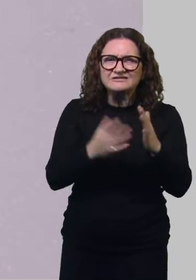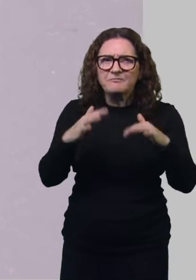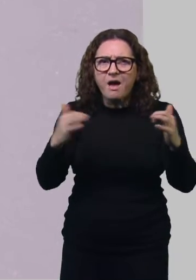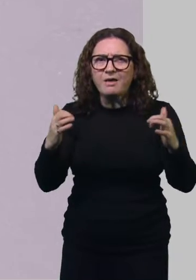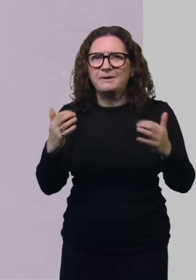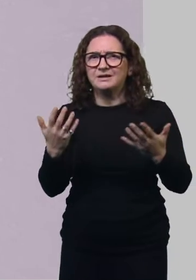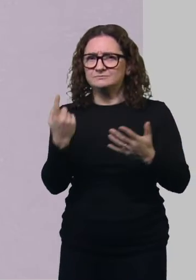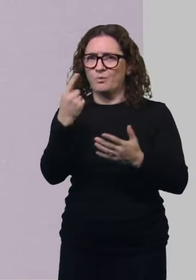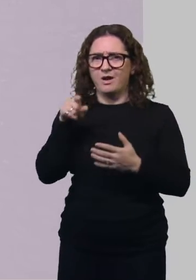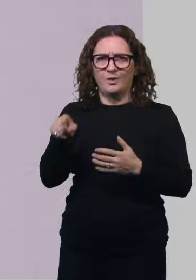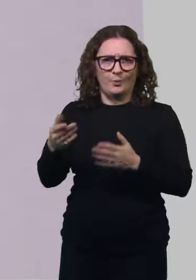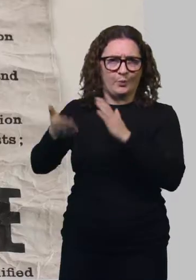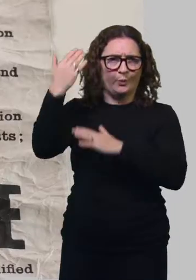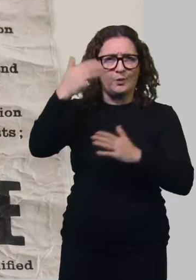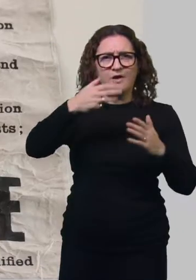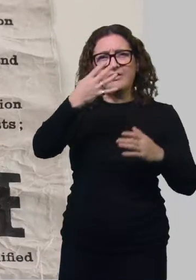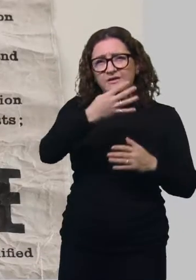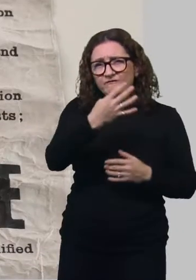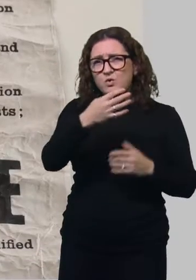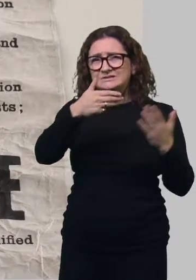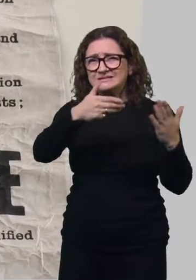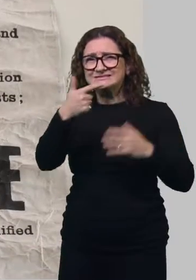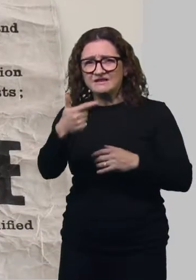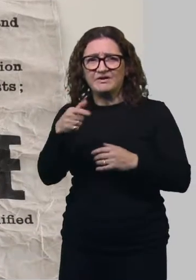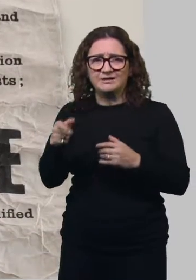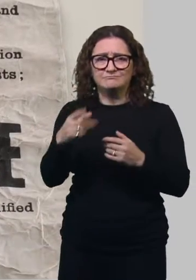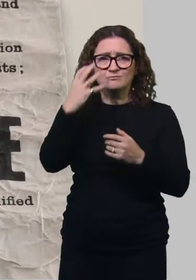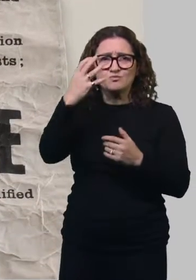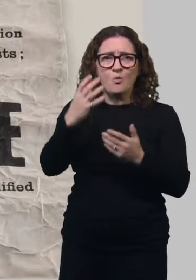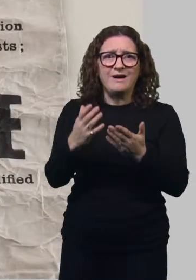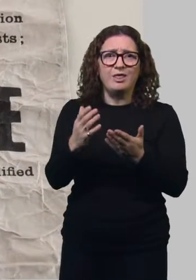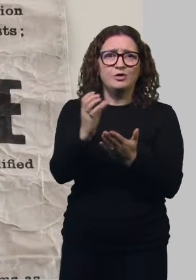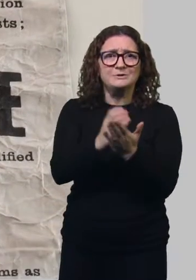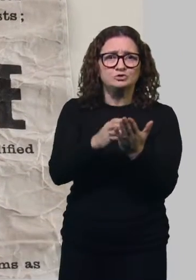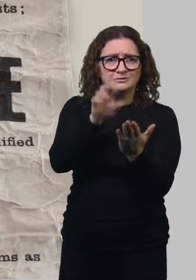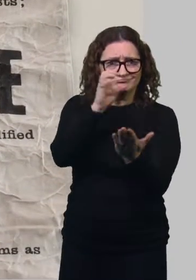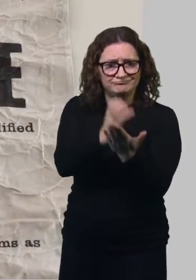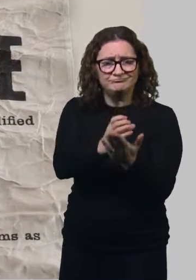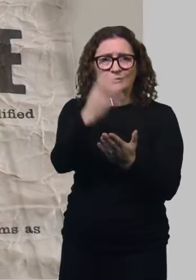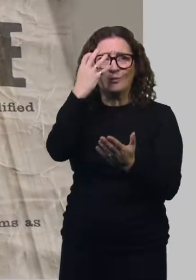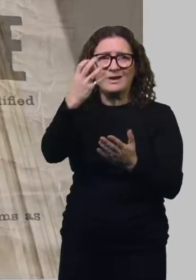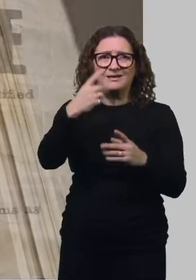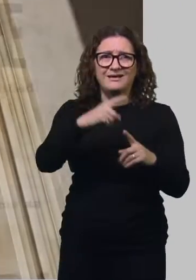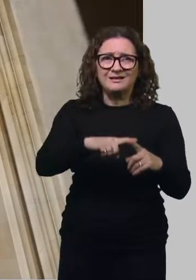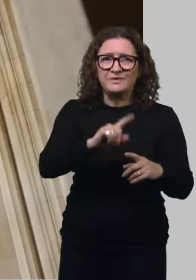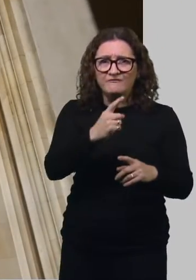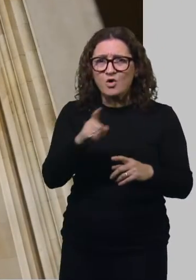and huge seal of Queen Elizabeth I, and a Suffragette banner unfurled in the House of Commons in 1908.